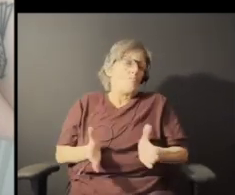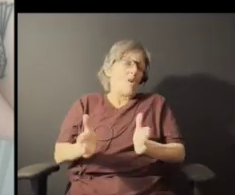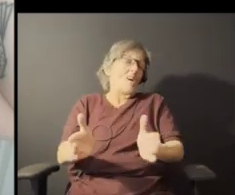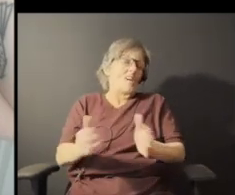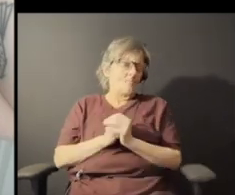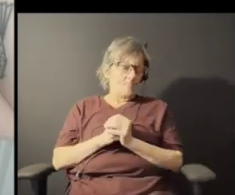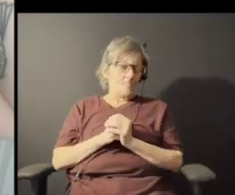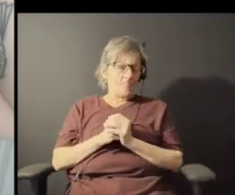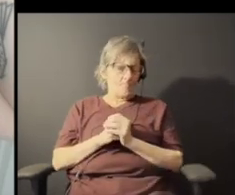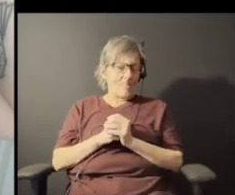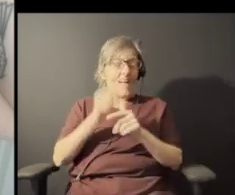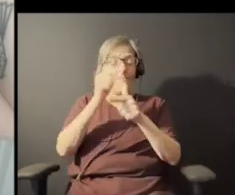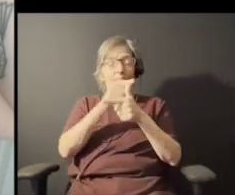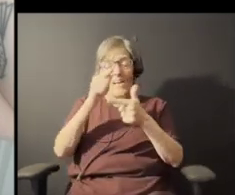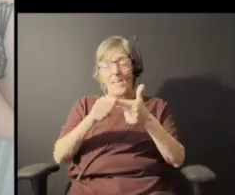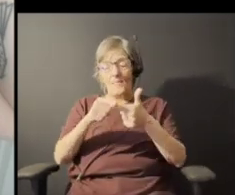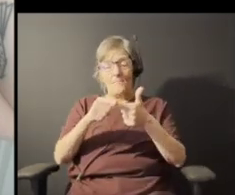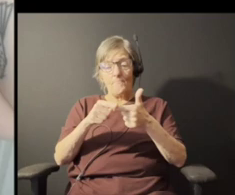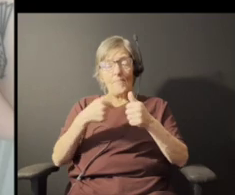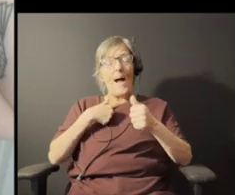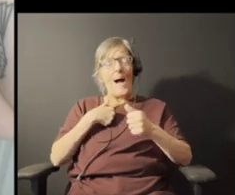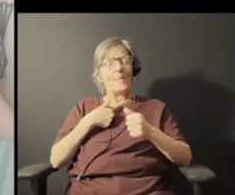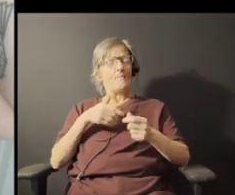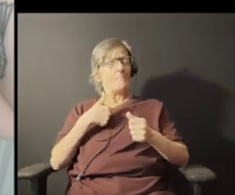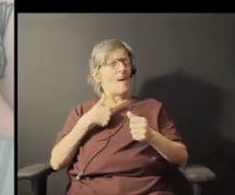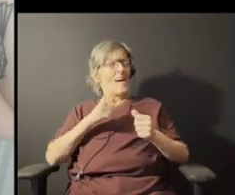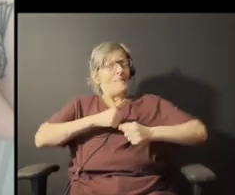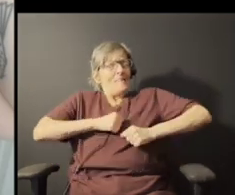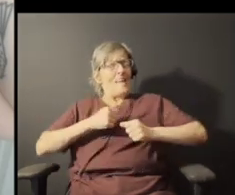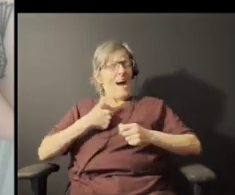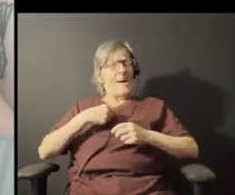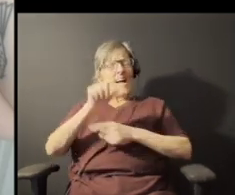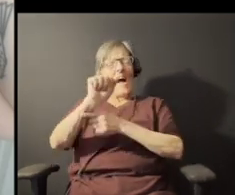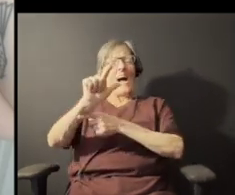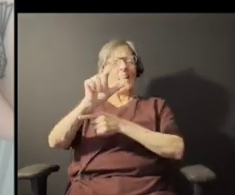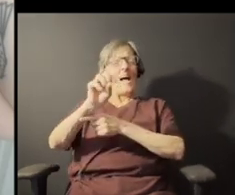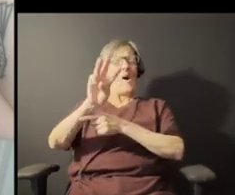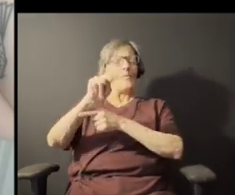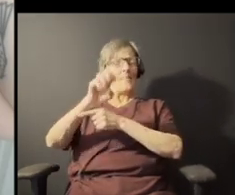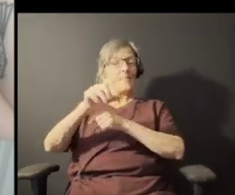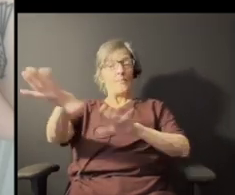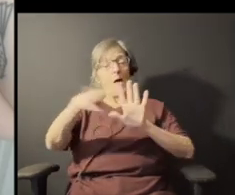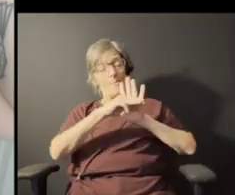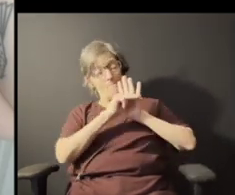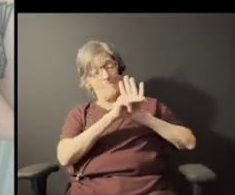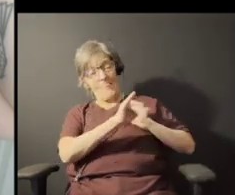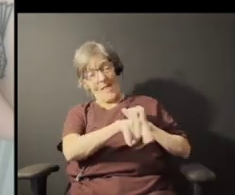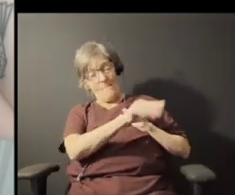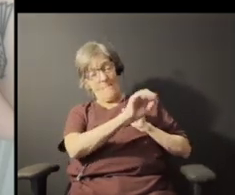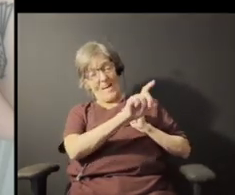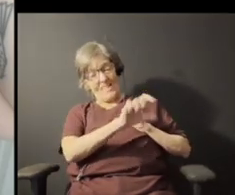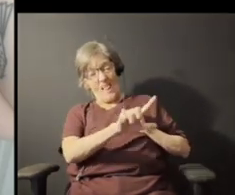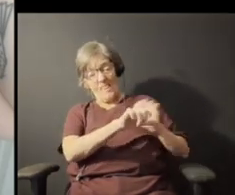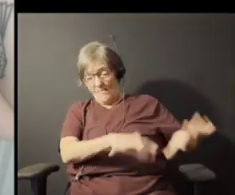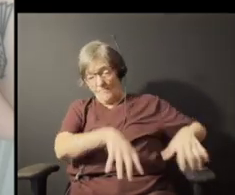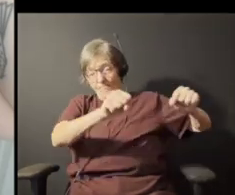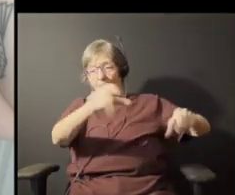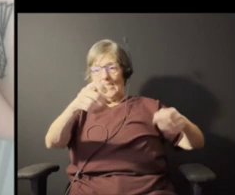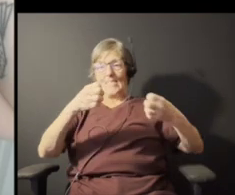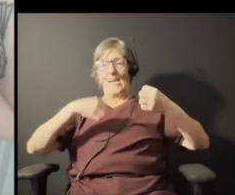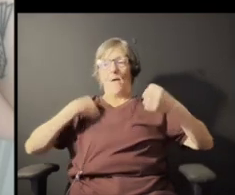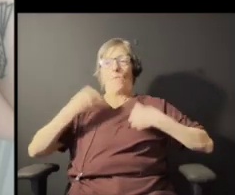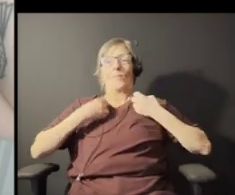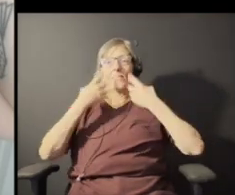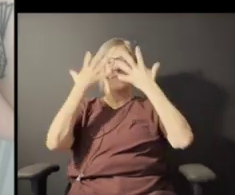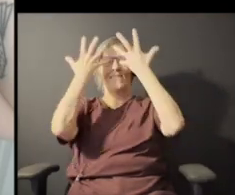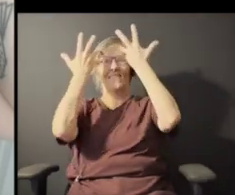then I have allowances for the model to be able to express the emotion that